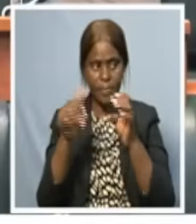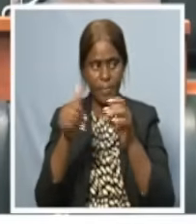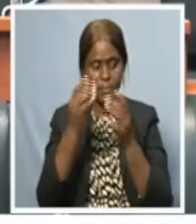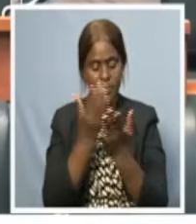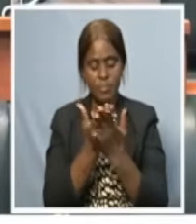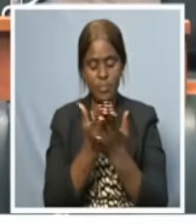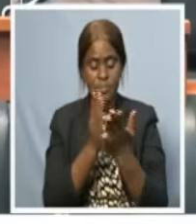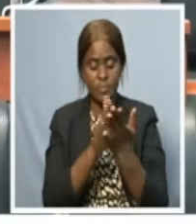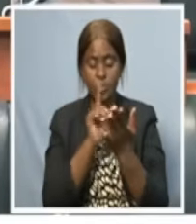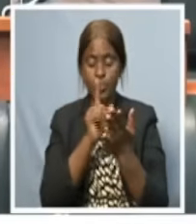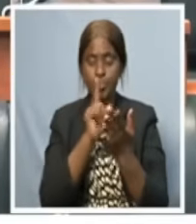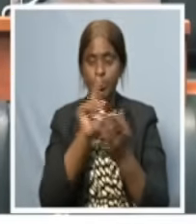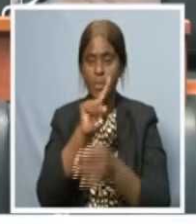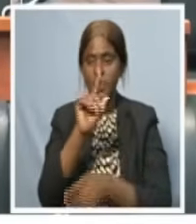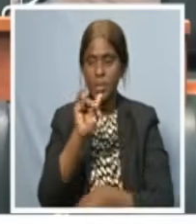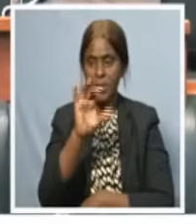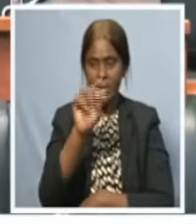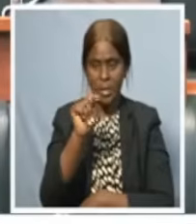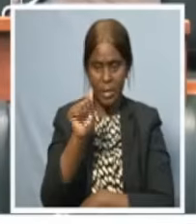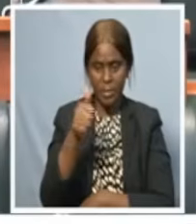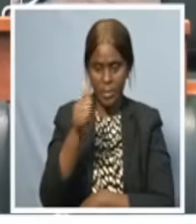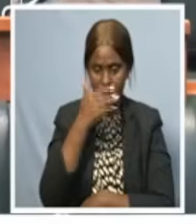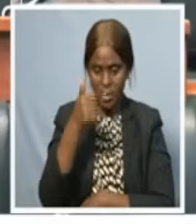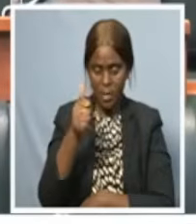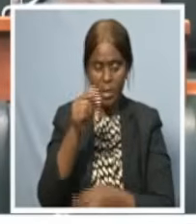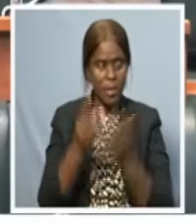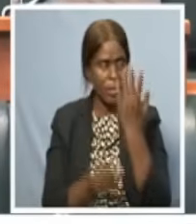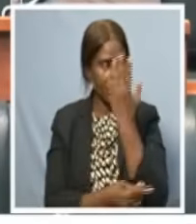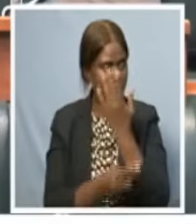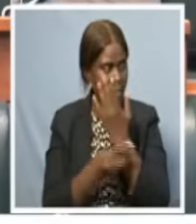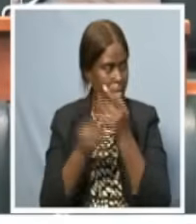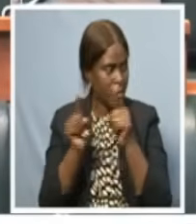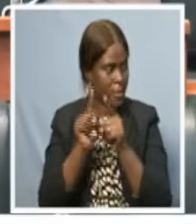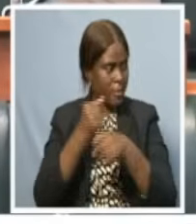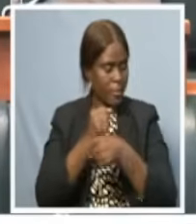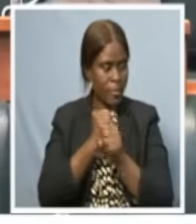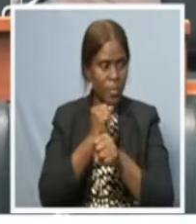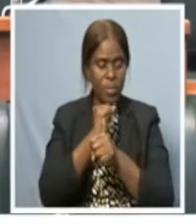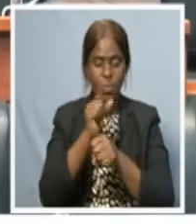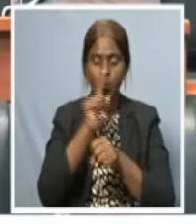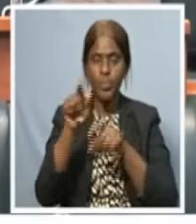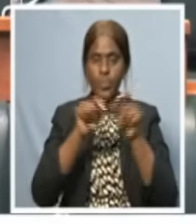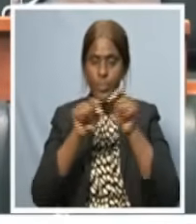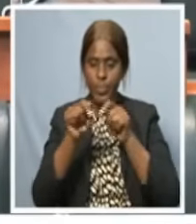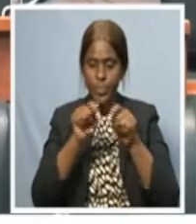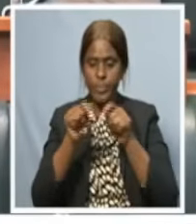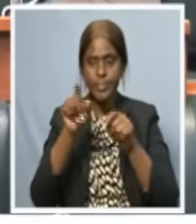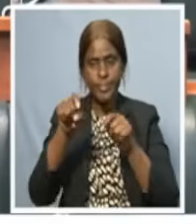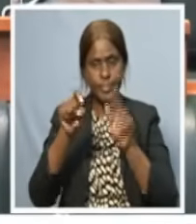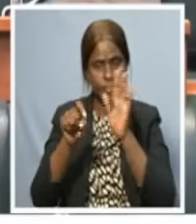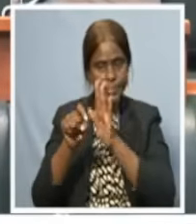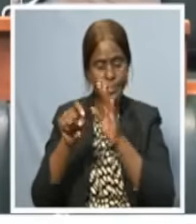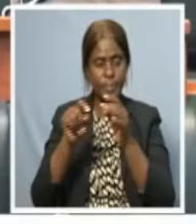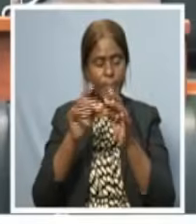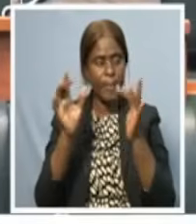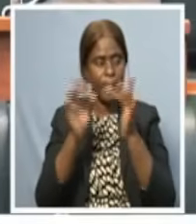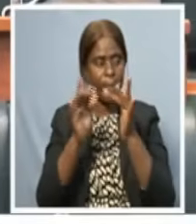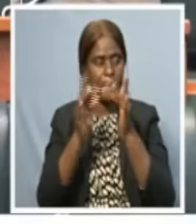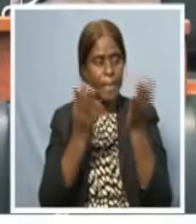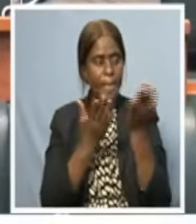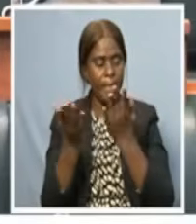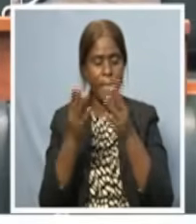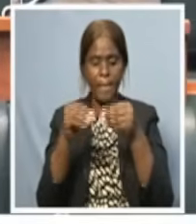committee recommends that ZICTA should develop and enforce regulations requiring internet